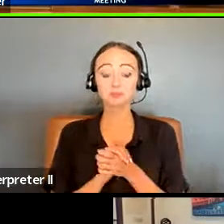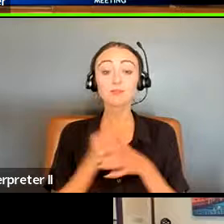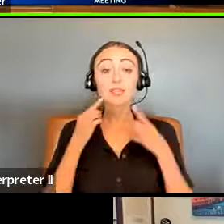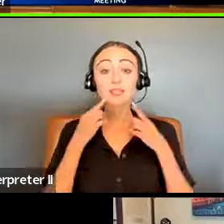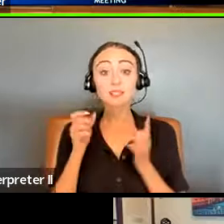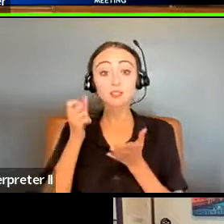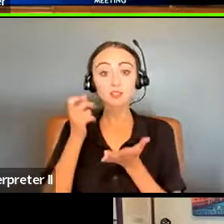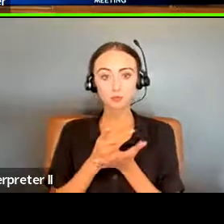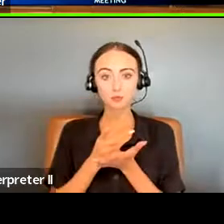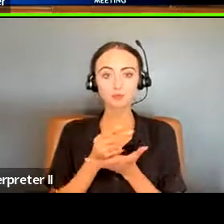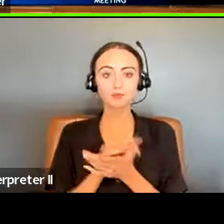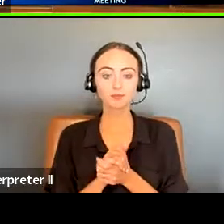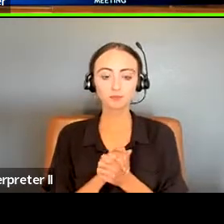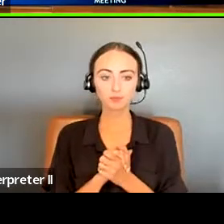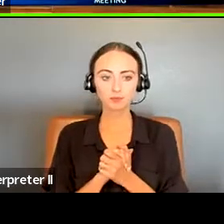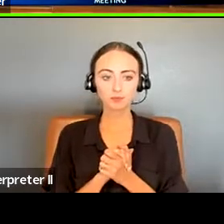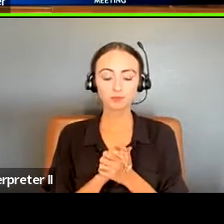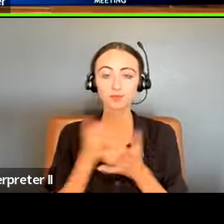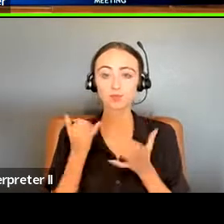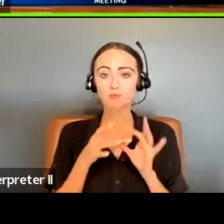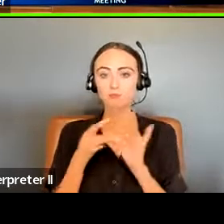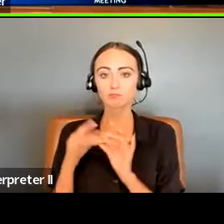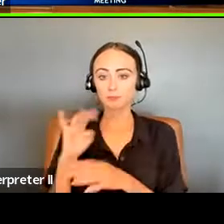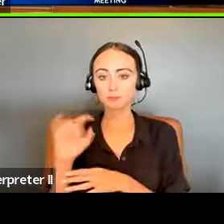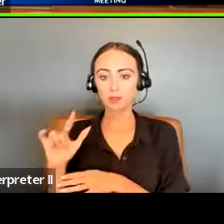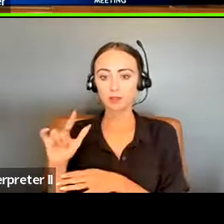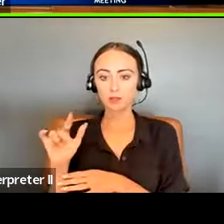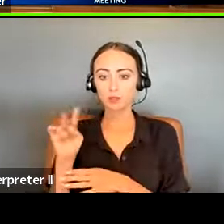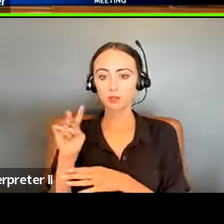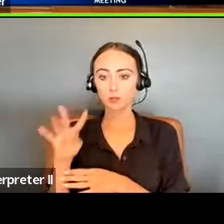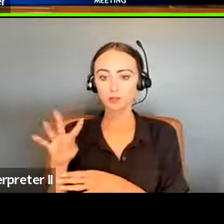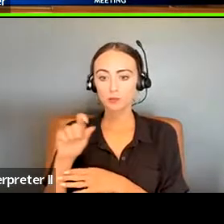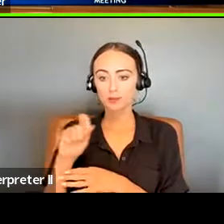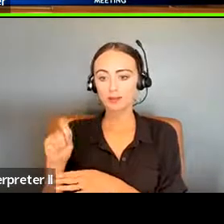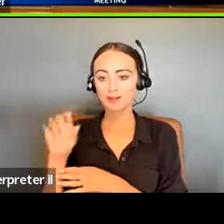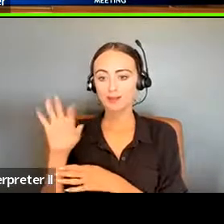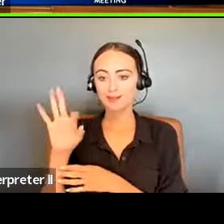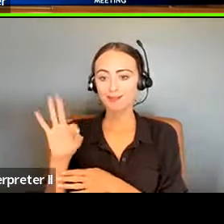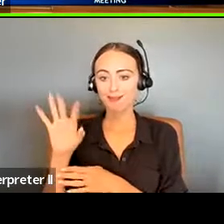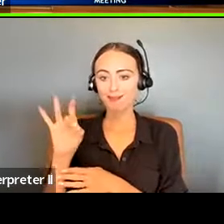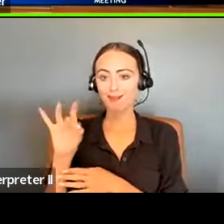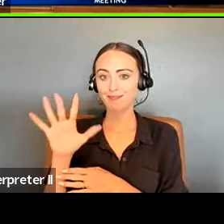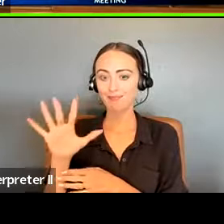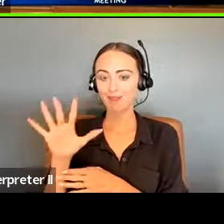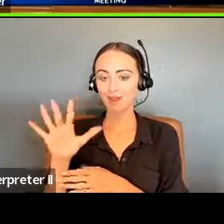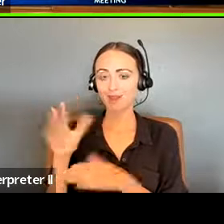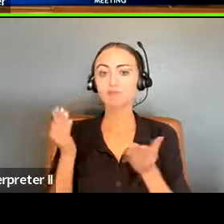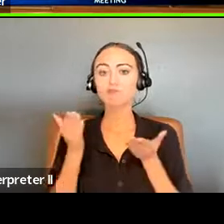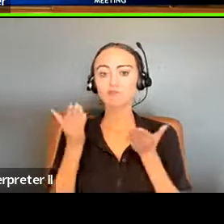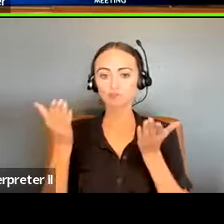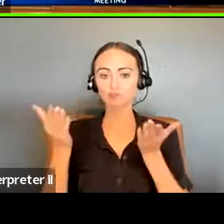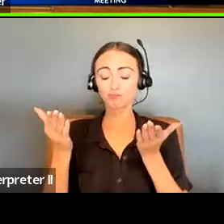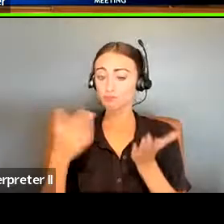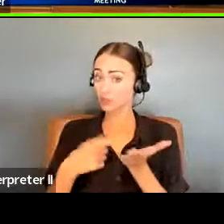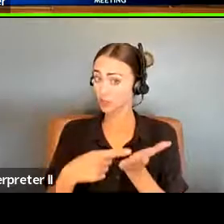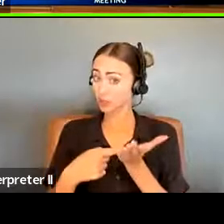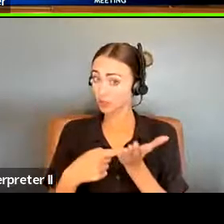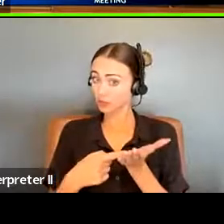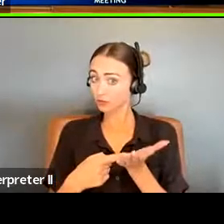approved unanimously. We have the underlying bill, Bill 24-985. So moved.